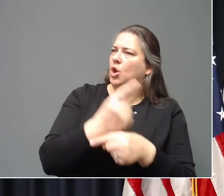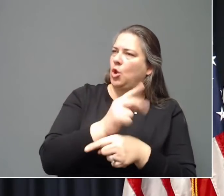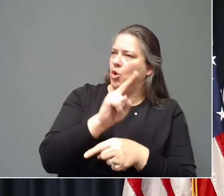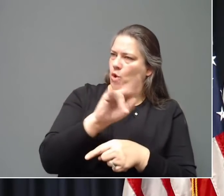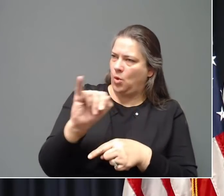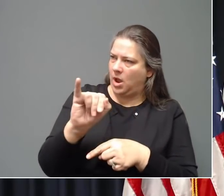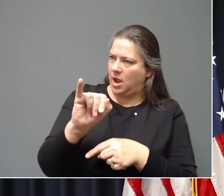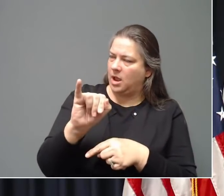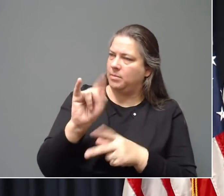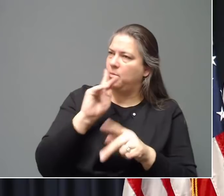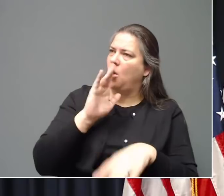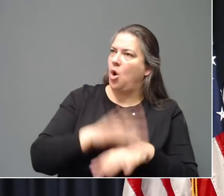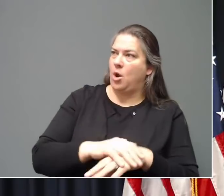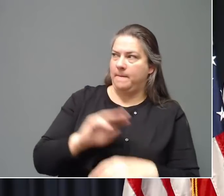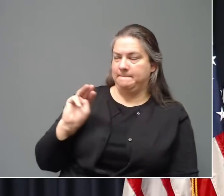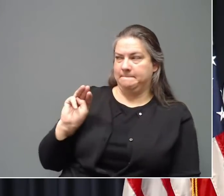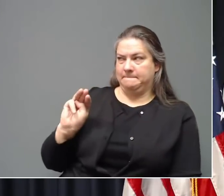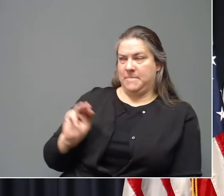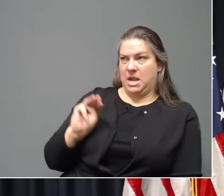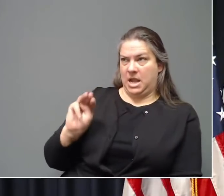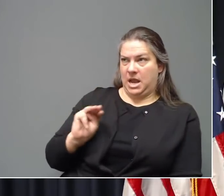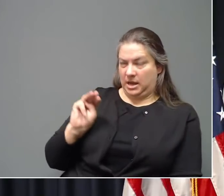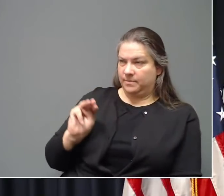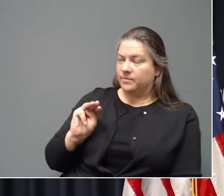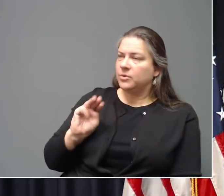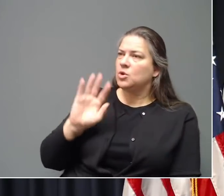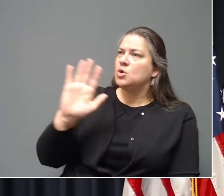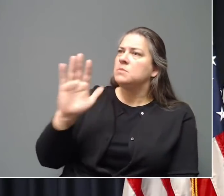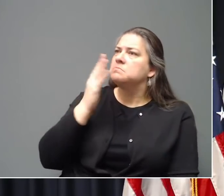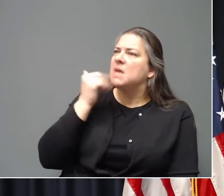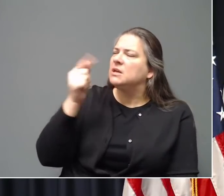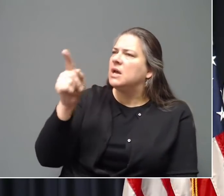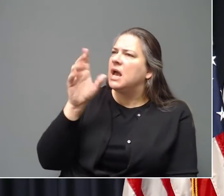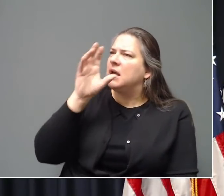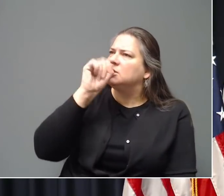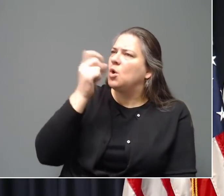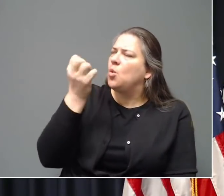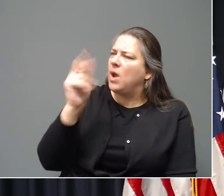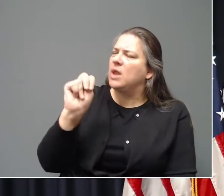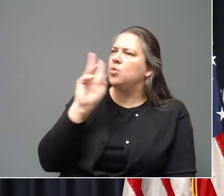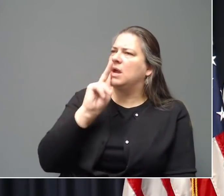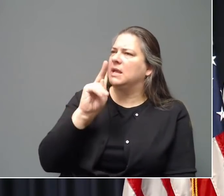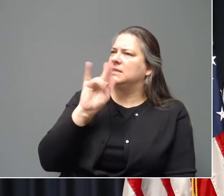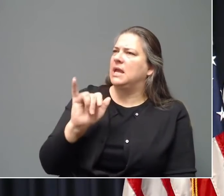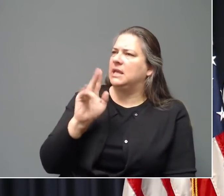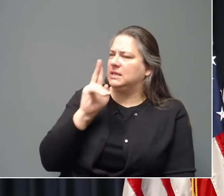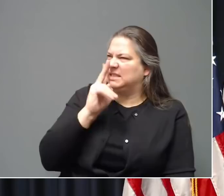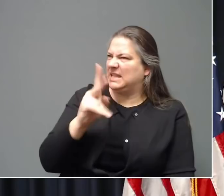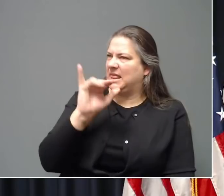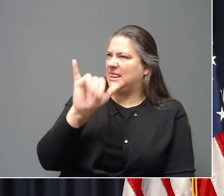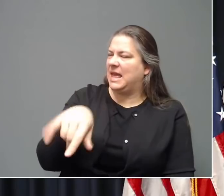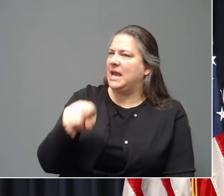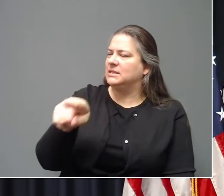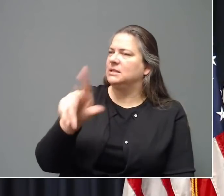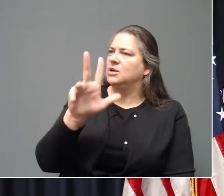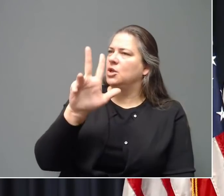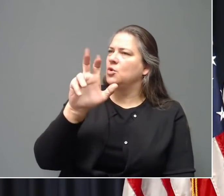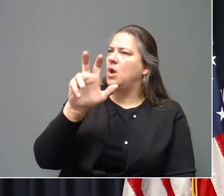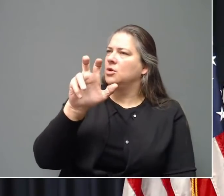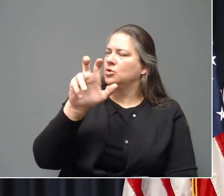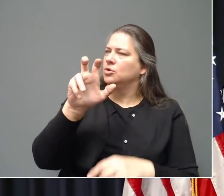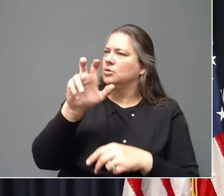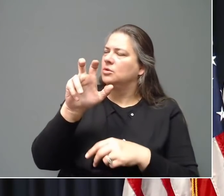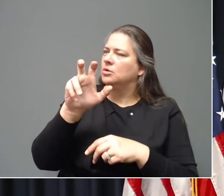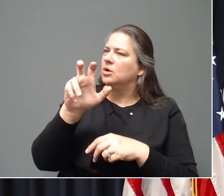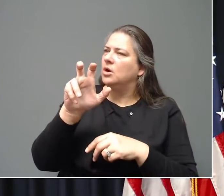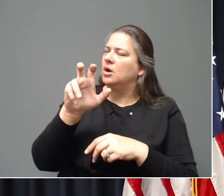Monday. So what is your best estimate for when Kentuckians will start seeing the benefits authorized by